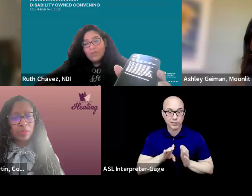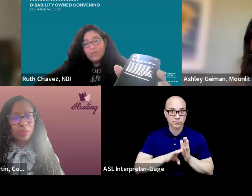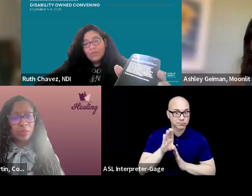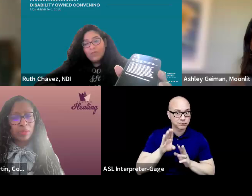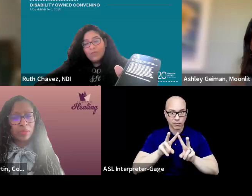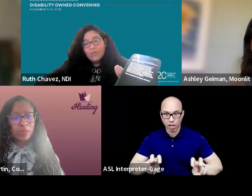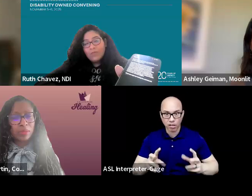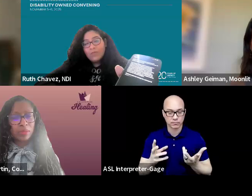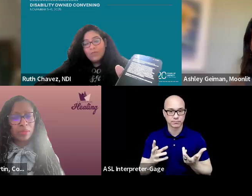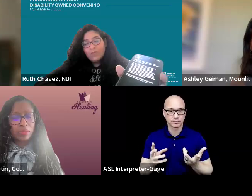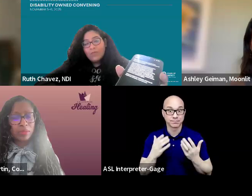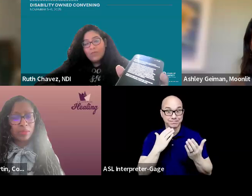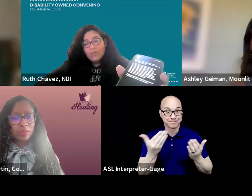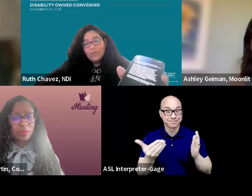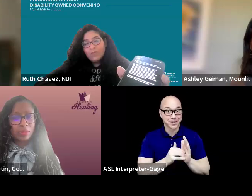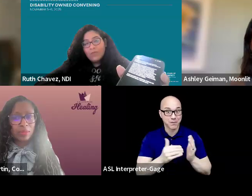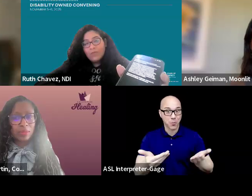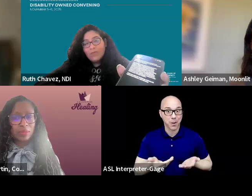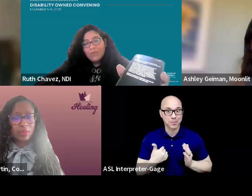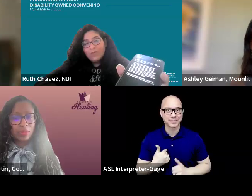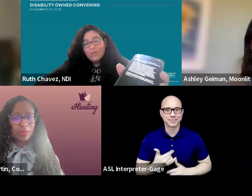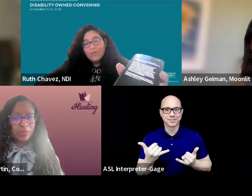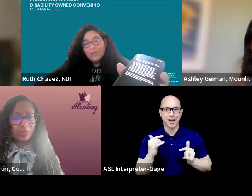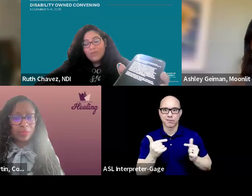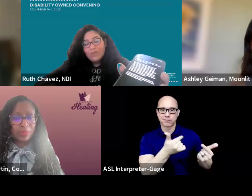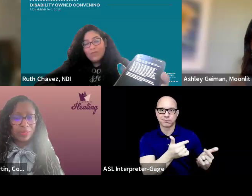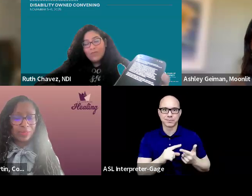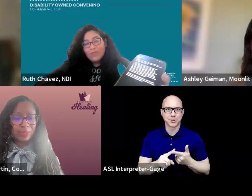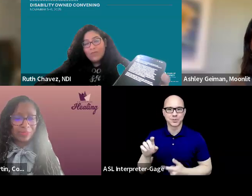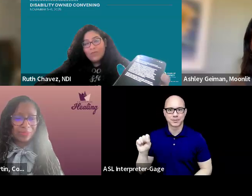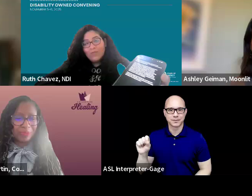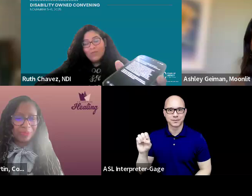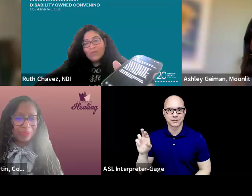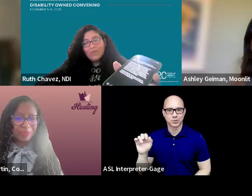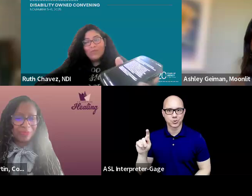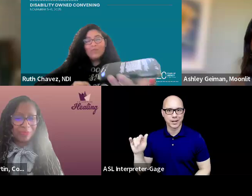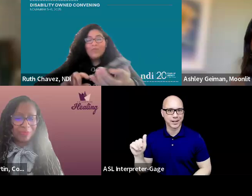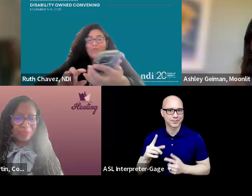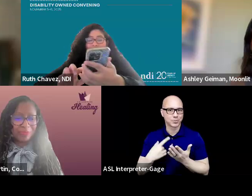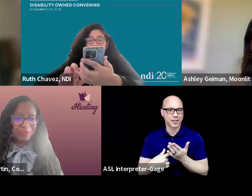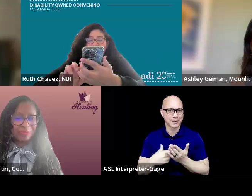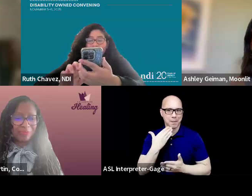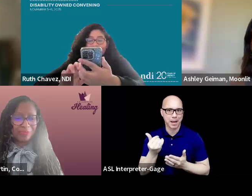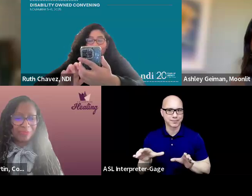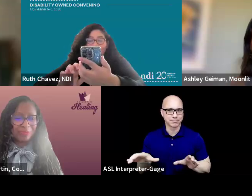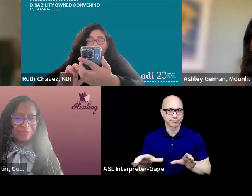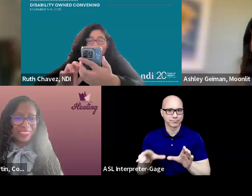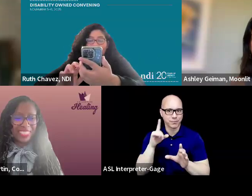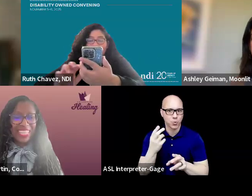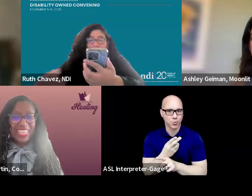insights. Thank you again for having me. And now I'll hand it over to Syrretta, who will cover the best practices for using AI tools.